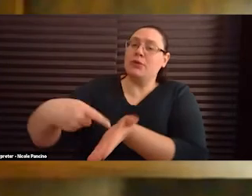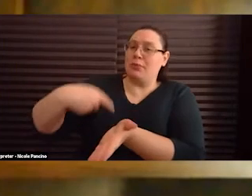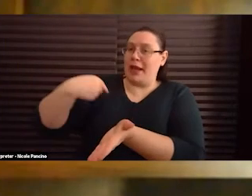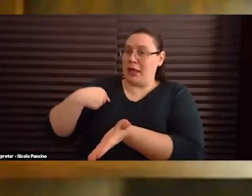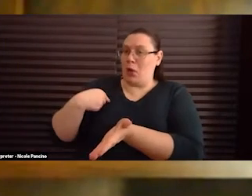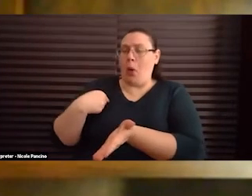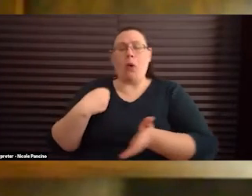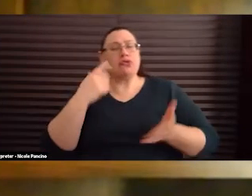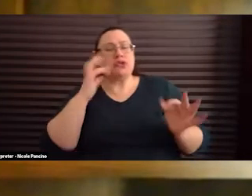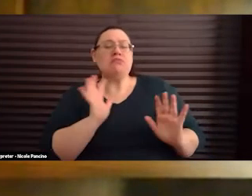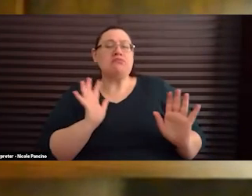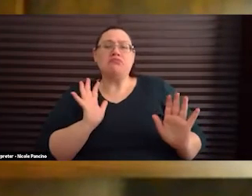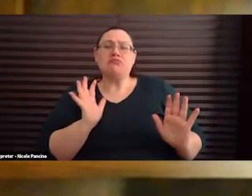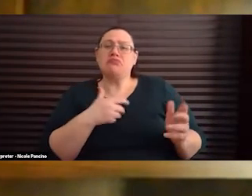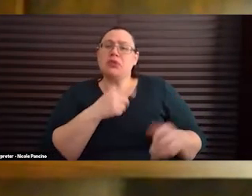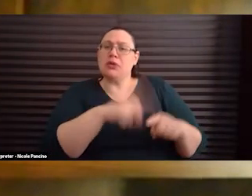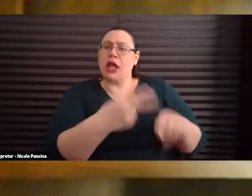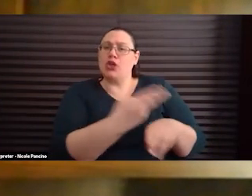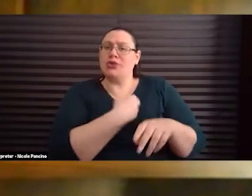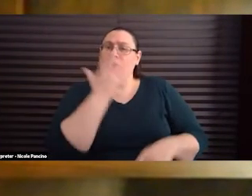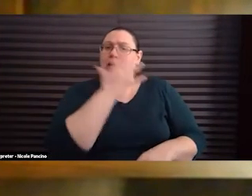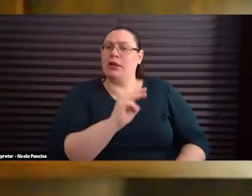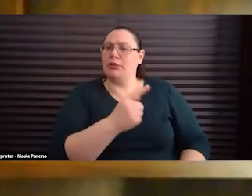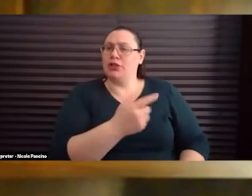no when you don't want that for